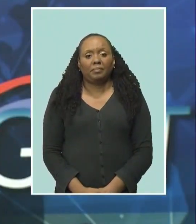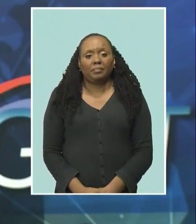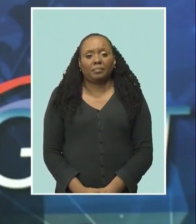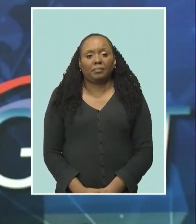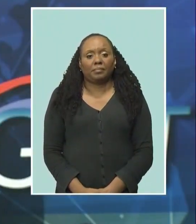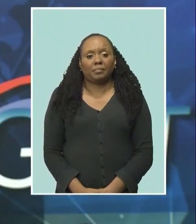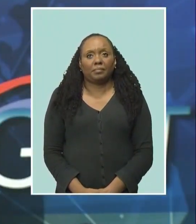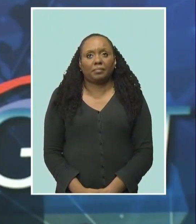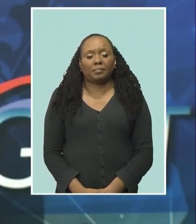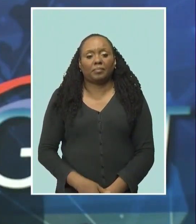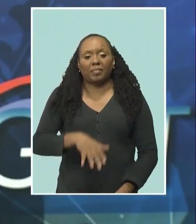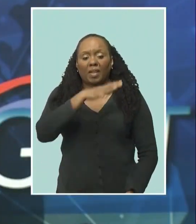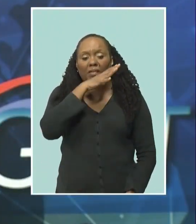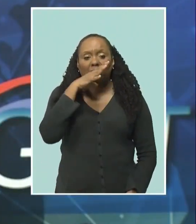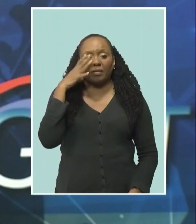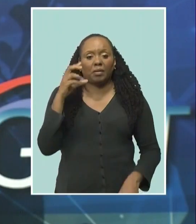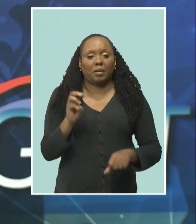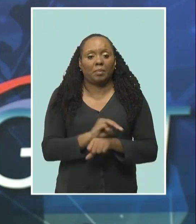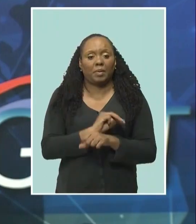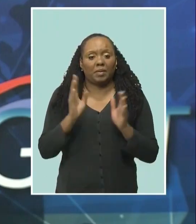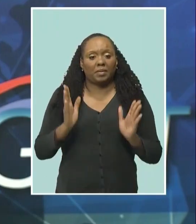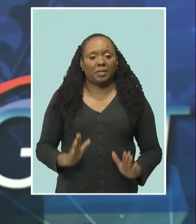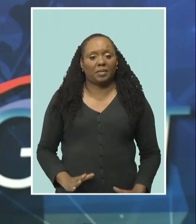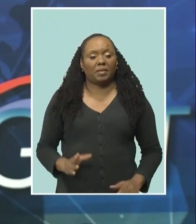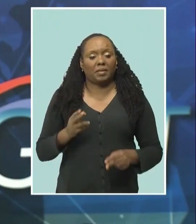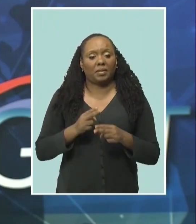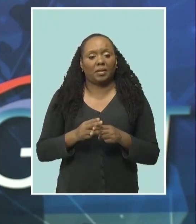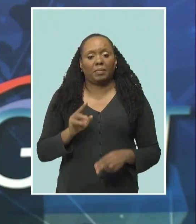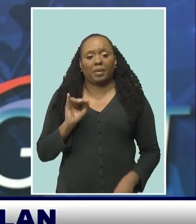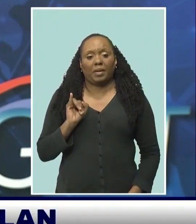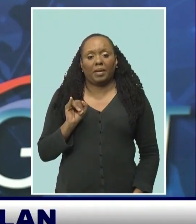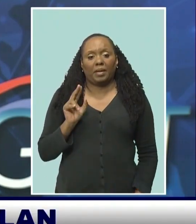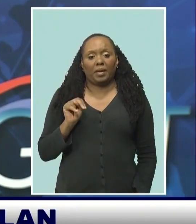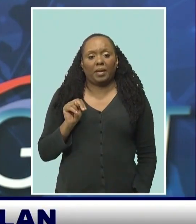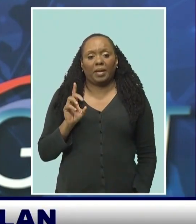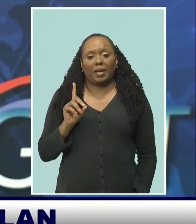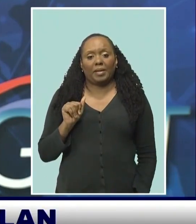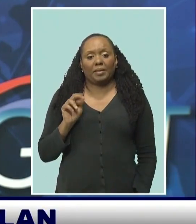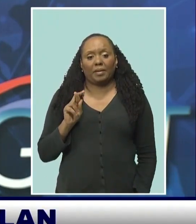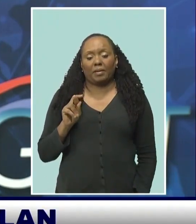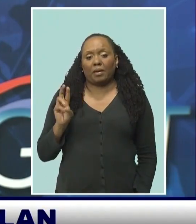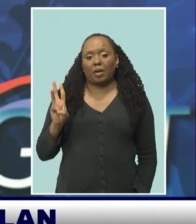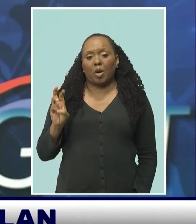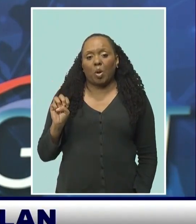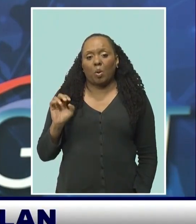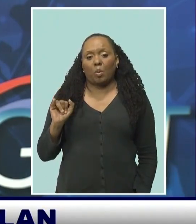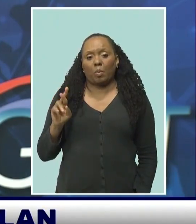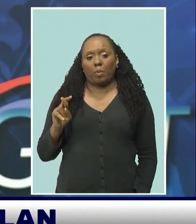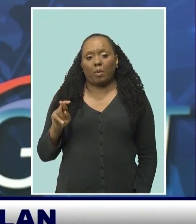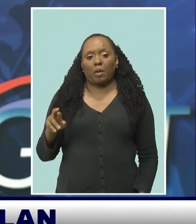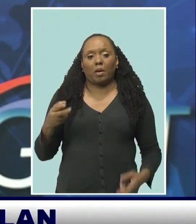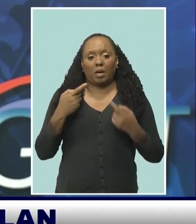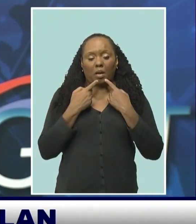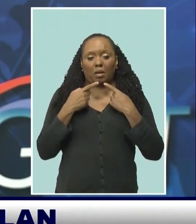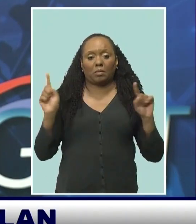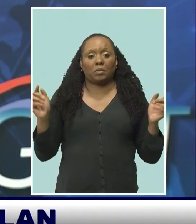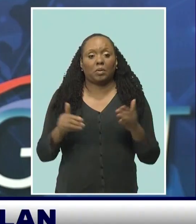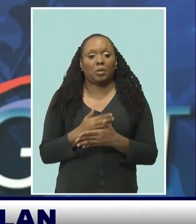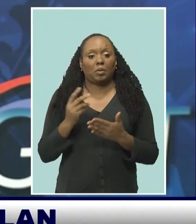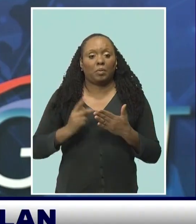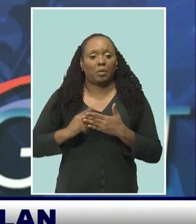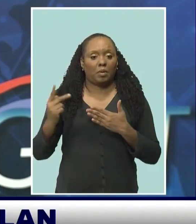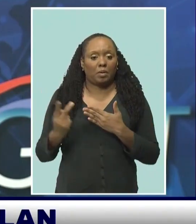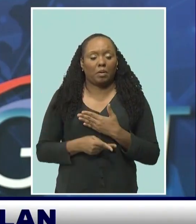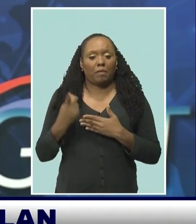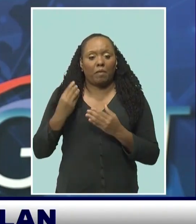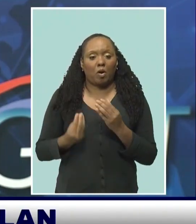Meanwhile, Agriculture Minister and Member of Parliament for St. Philip's South, Indar Ware, has announced a new program that will involve the